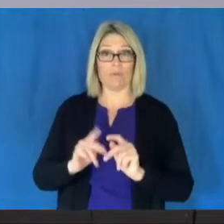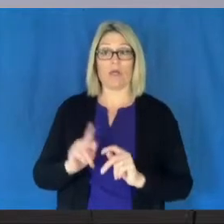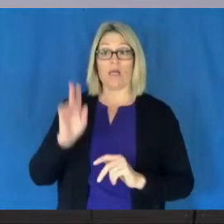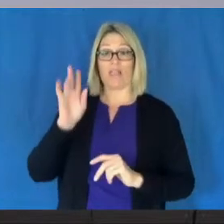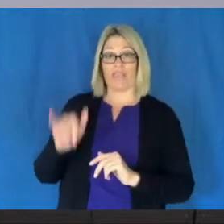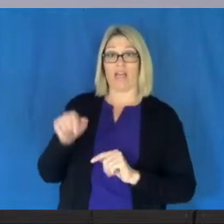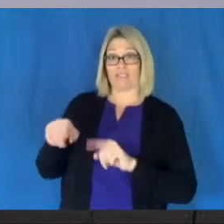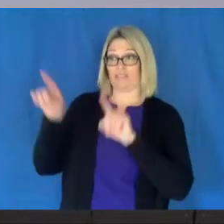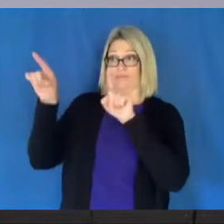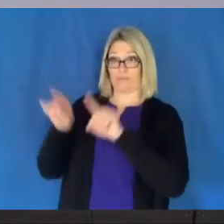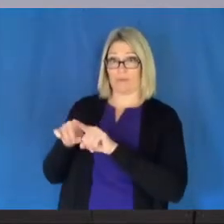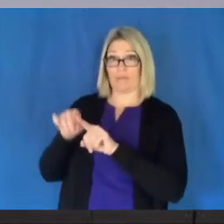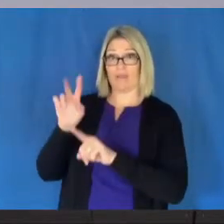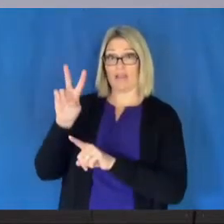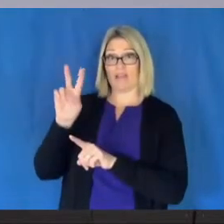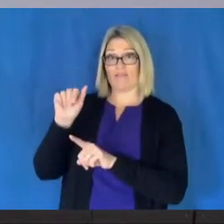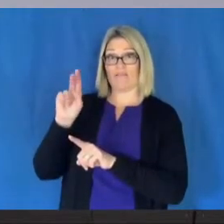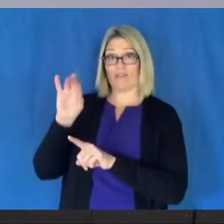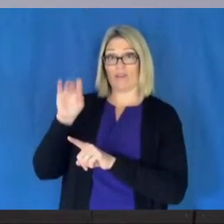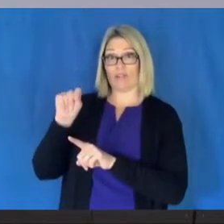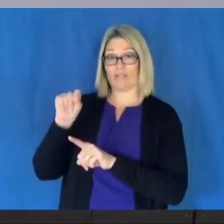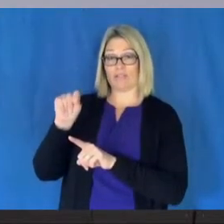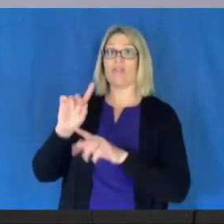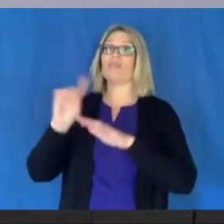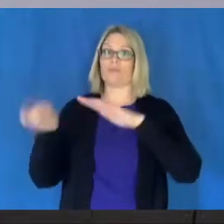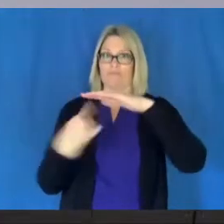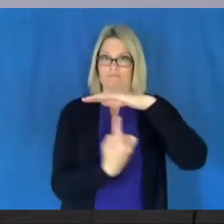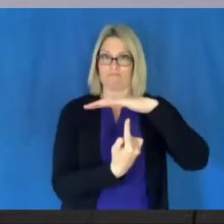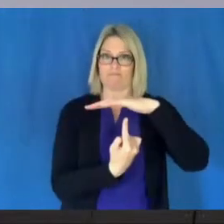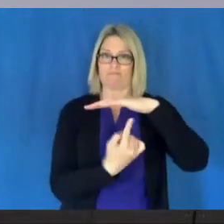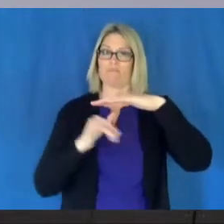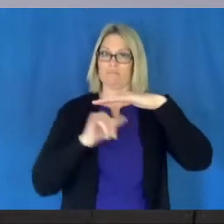variant are in isolation, and